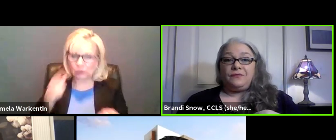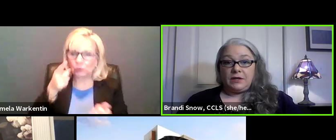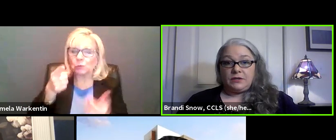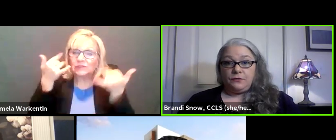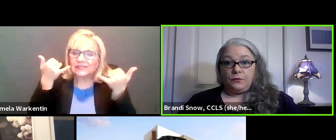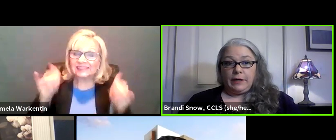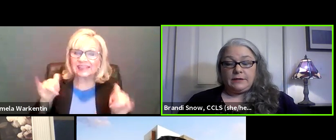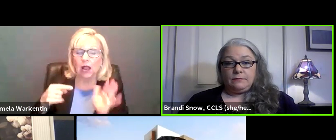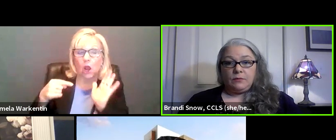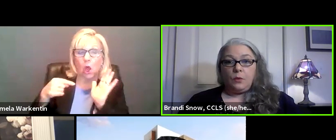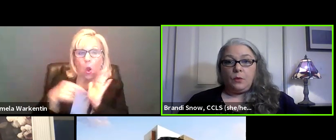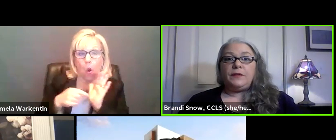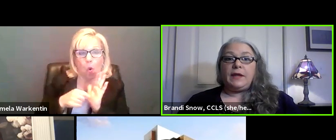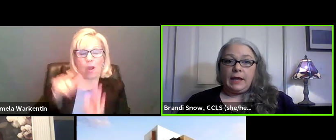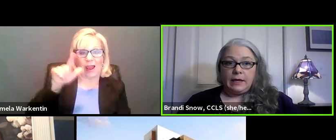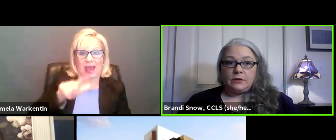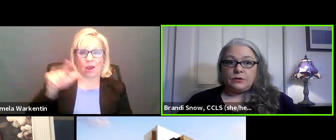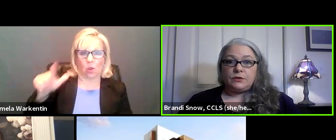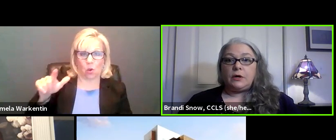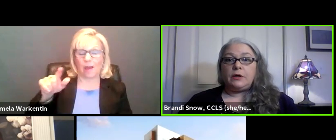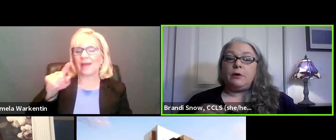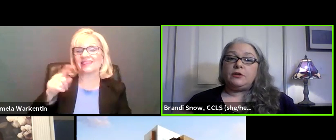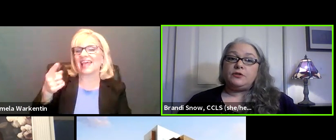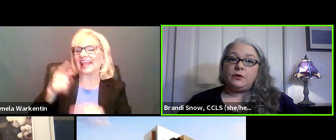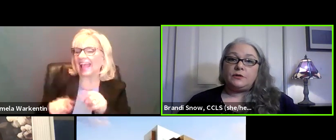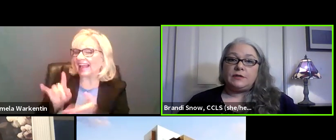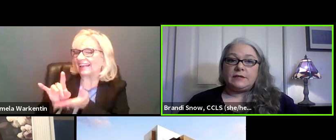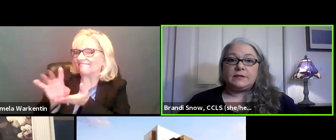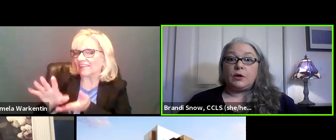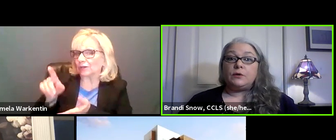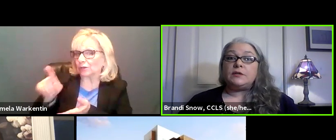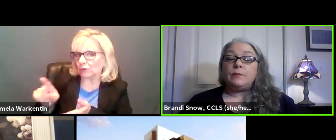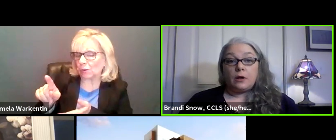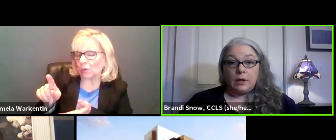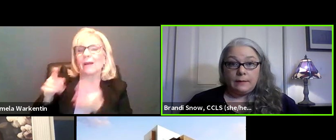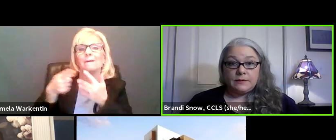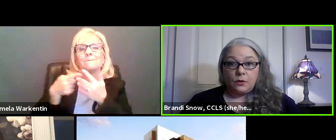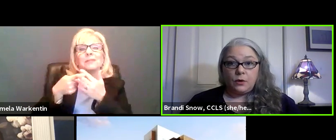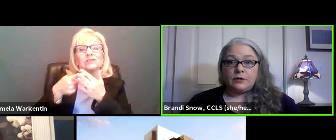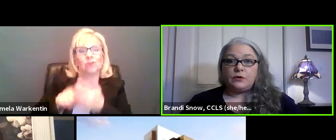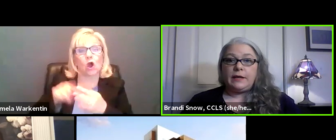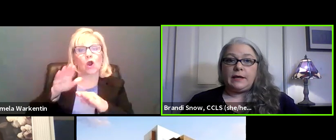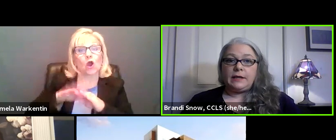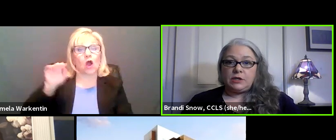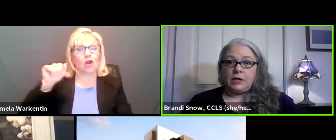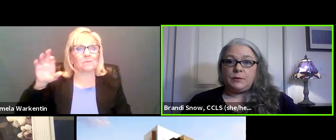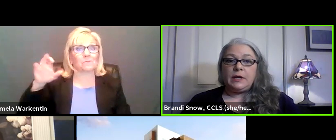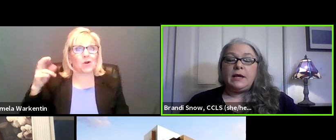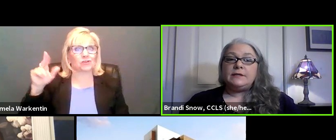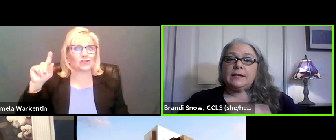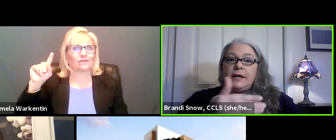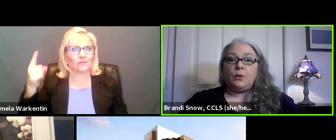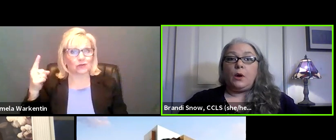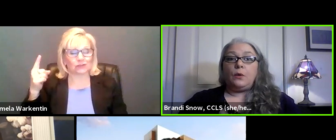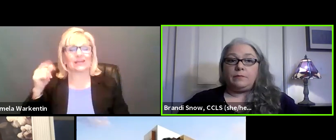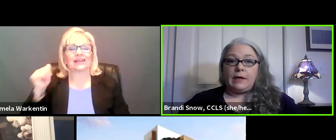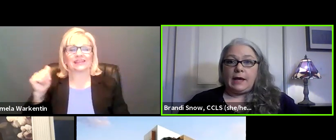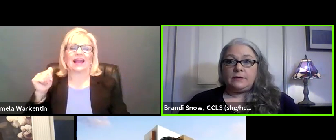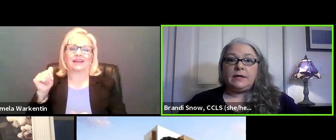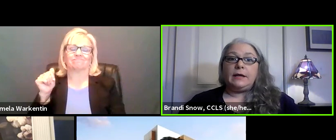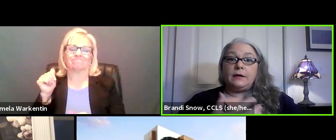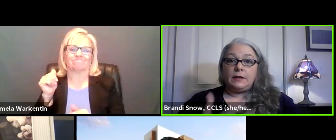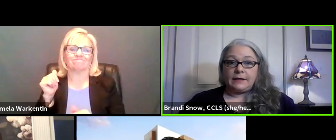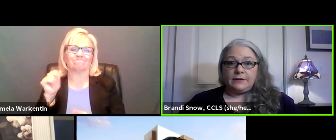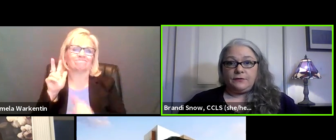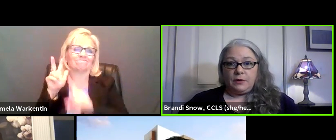just can't evict you for it. What they can do starting March 1st is go to small claims court and try to get a judgment saying you owe them